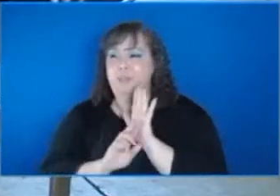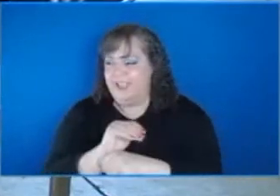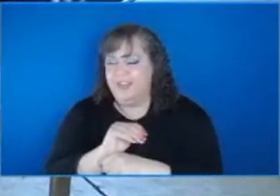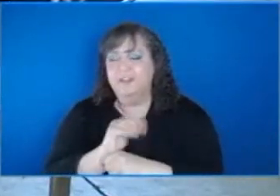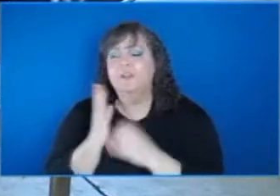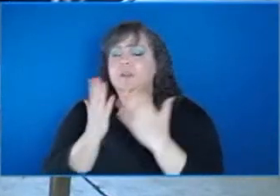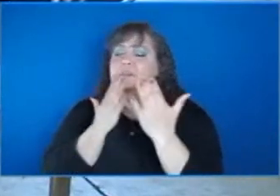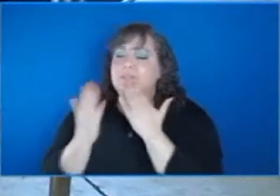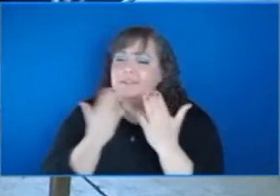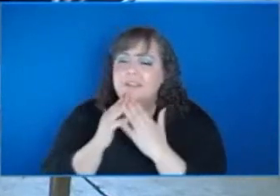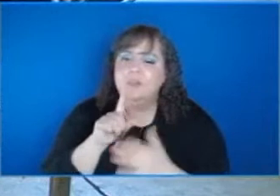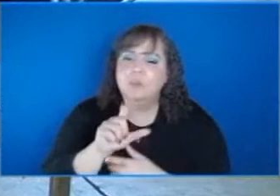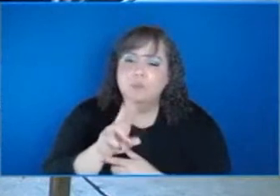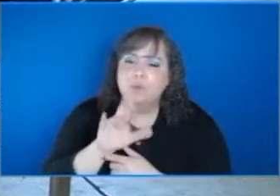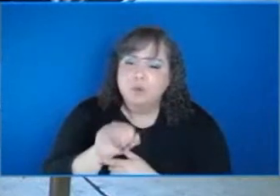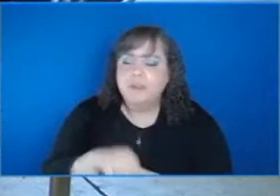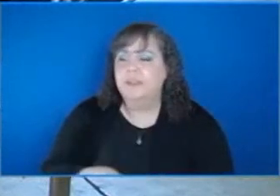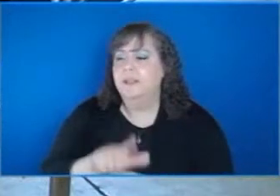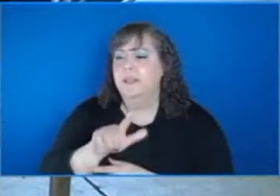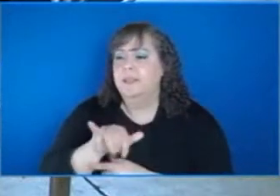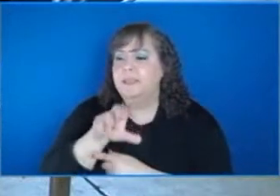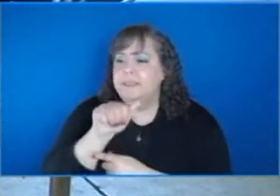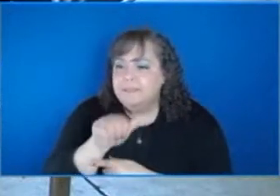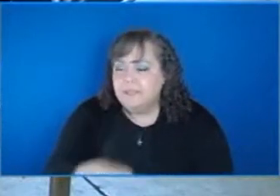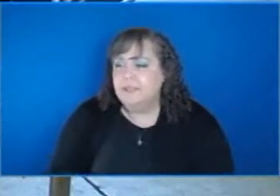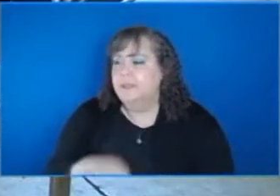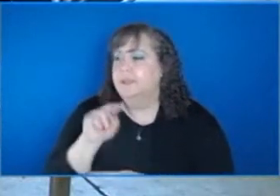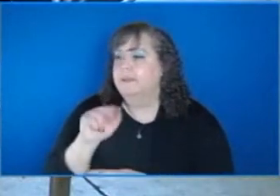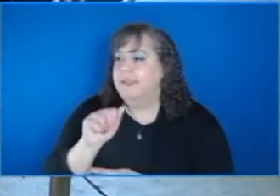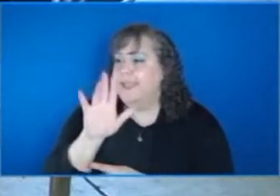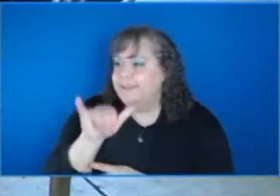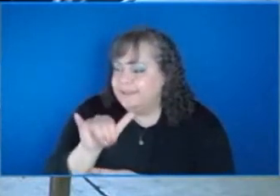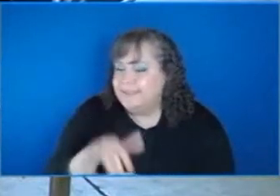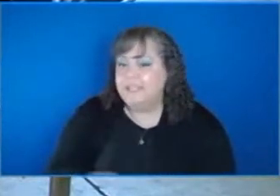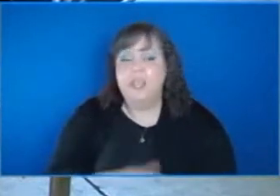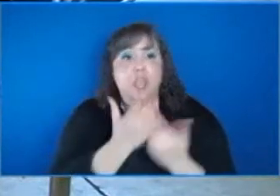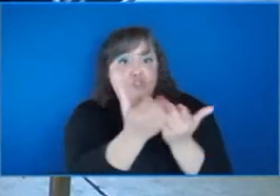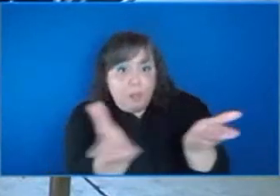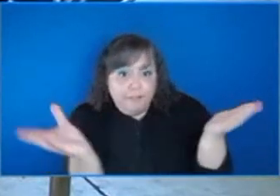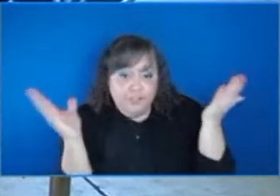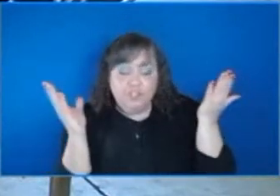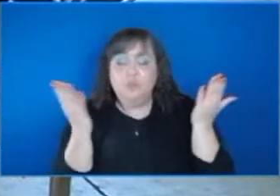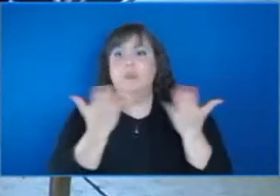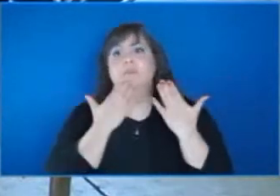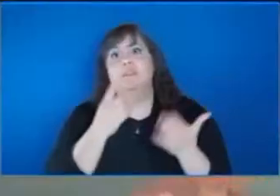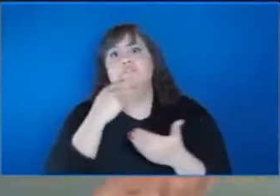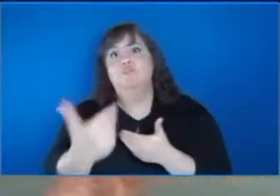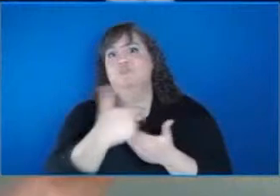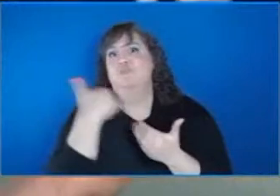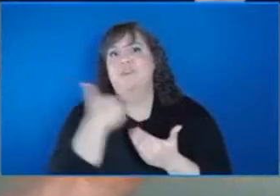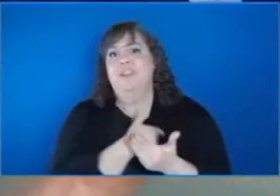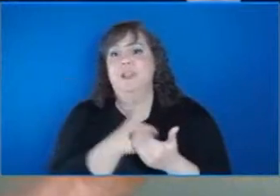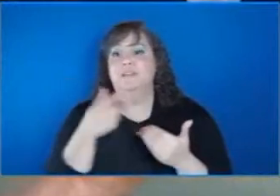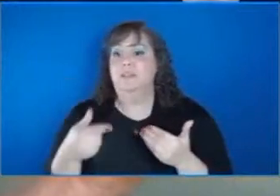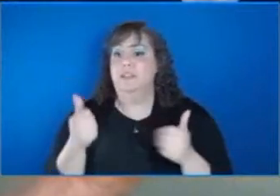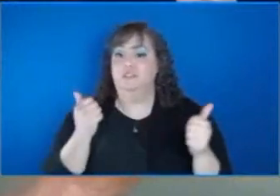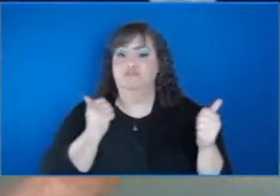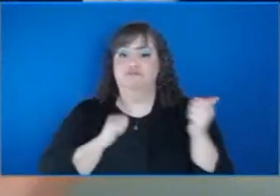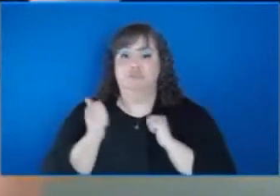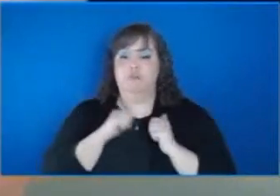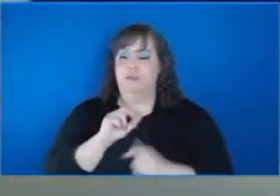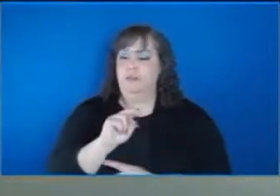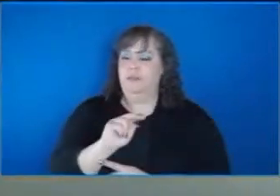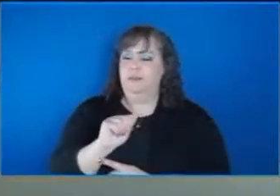Lori, Lisa, Nancy, and to all of you, thank you for joining us. This show, NASA Science Live,